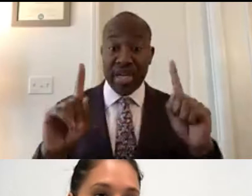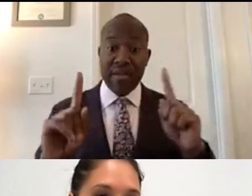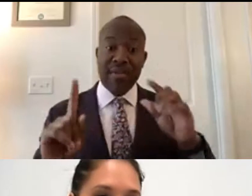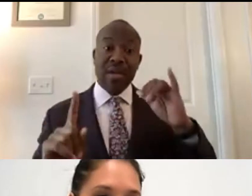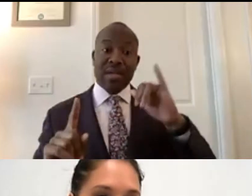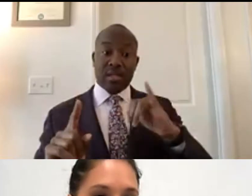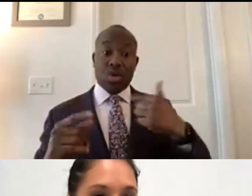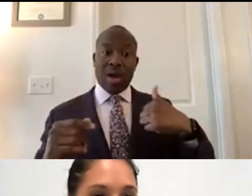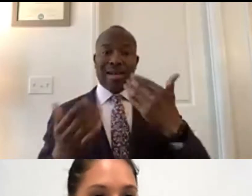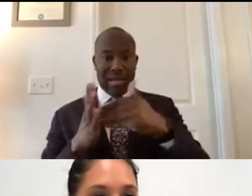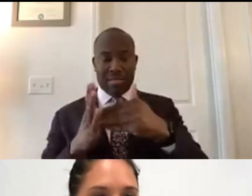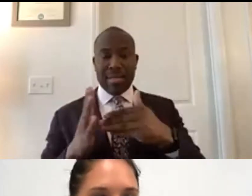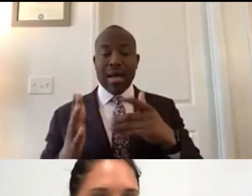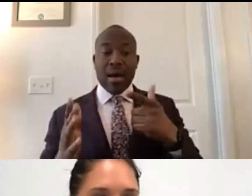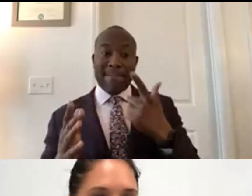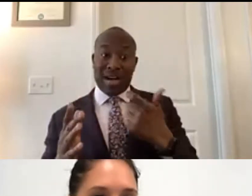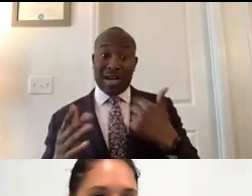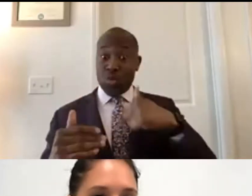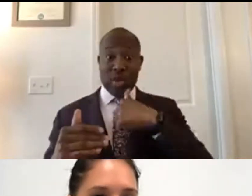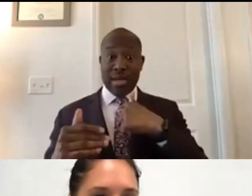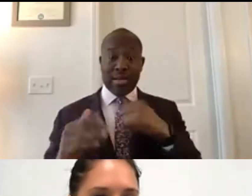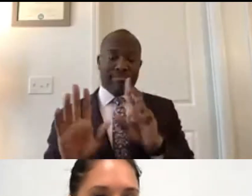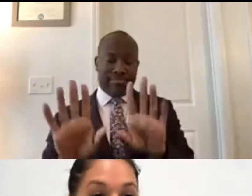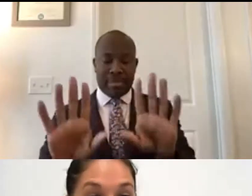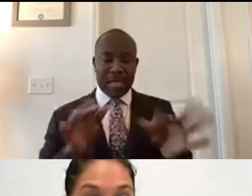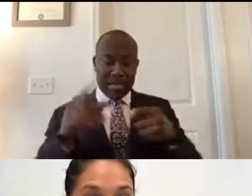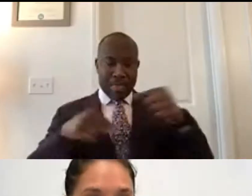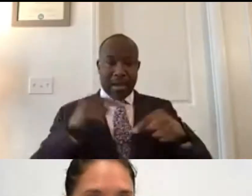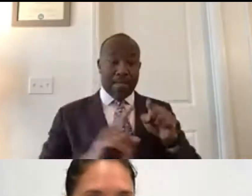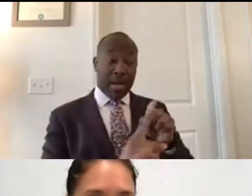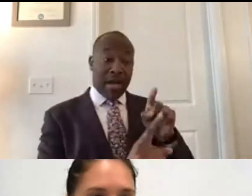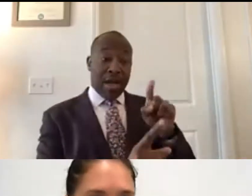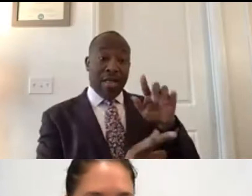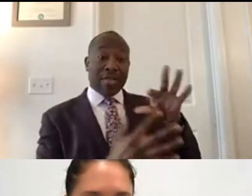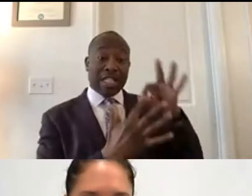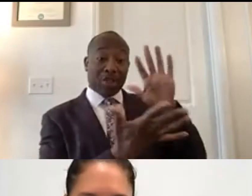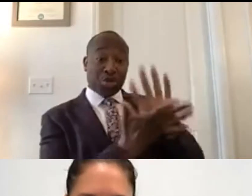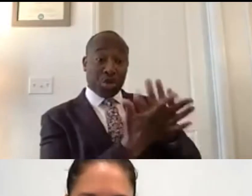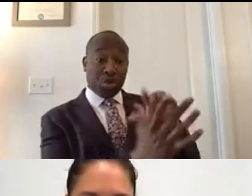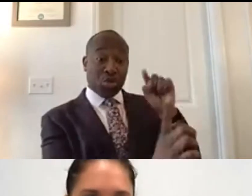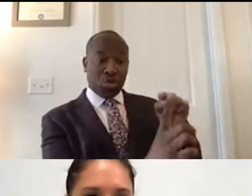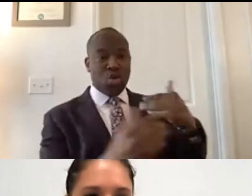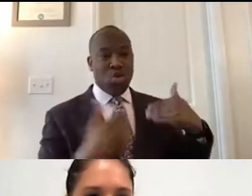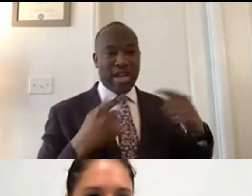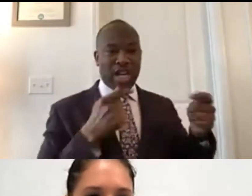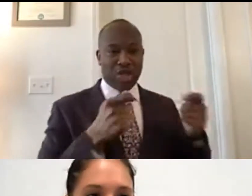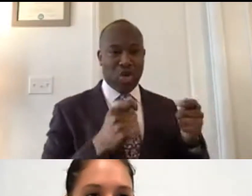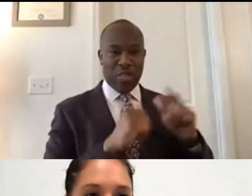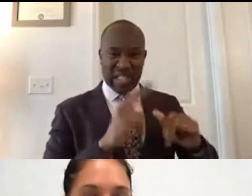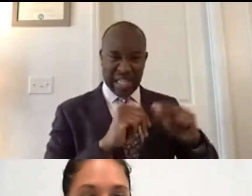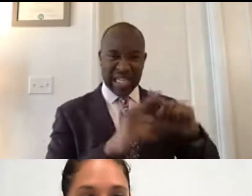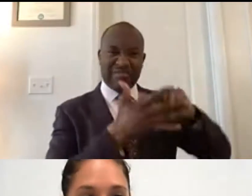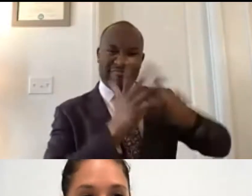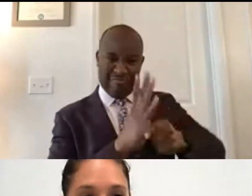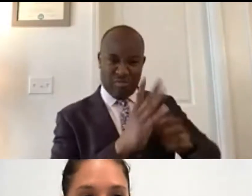I'm hoping to achieve is, again, because, well, let me back up a little bit and share more.